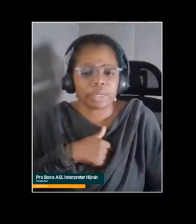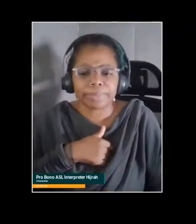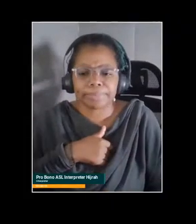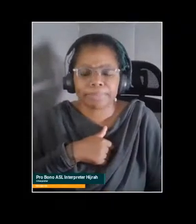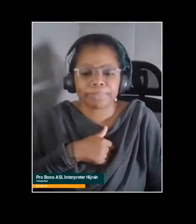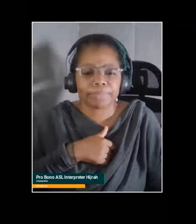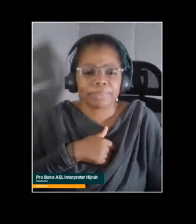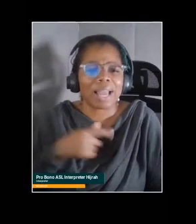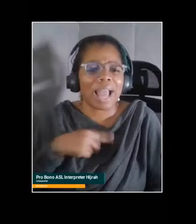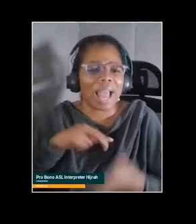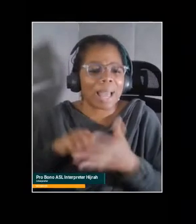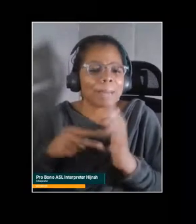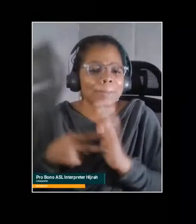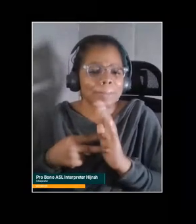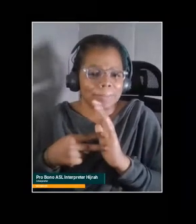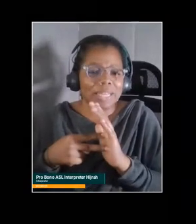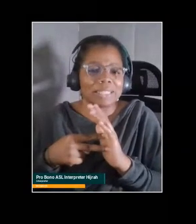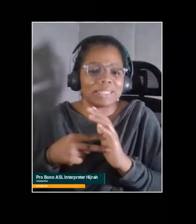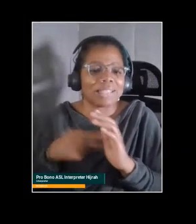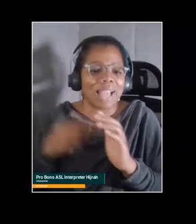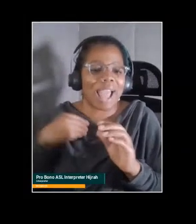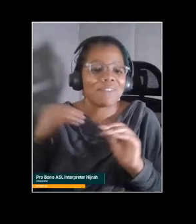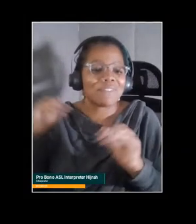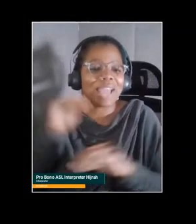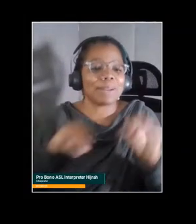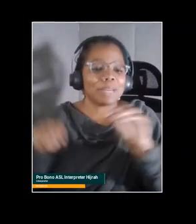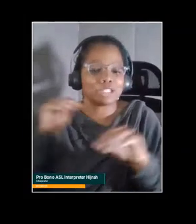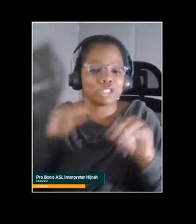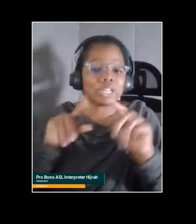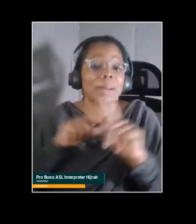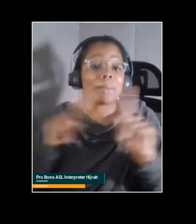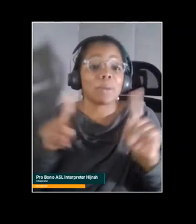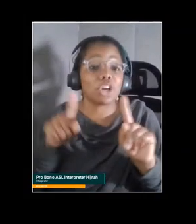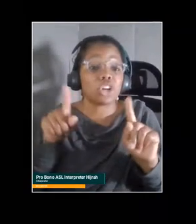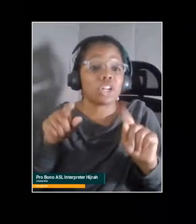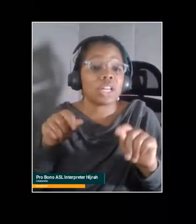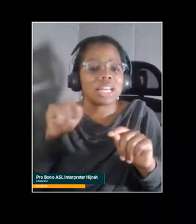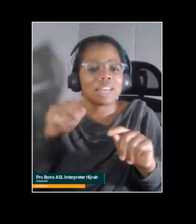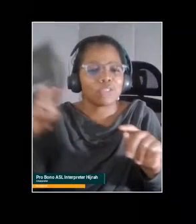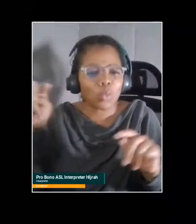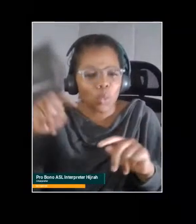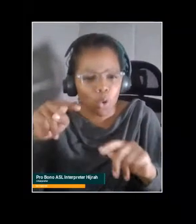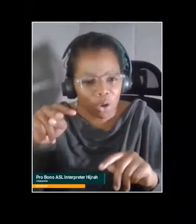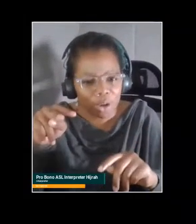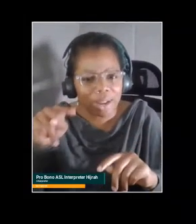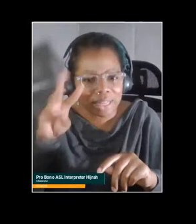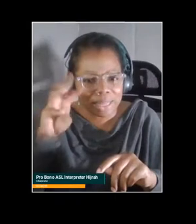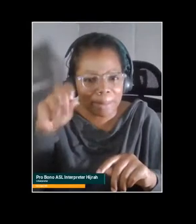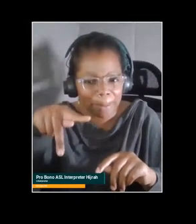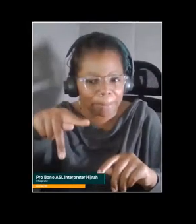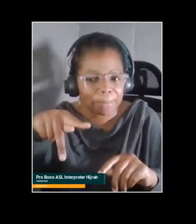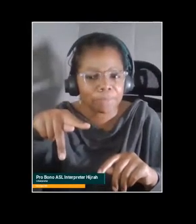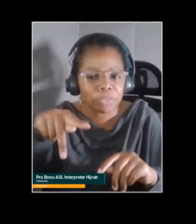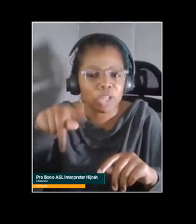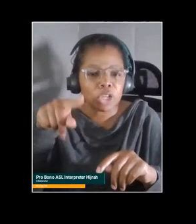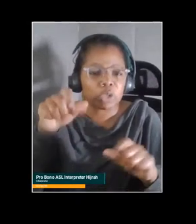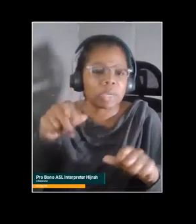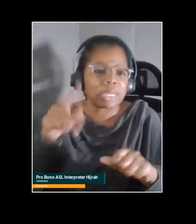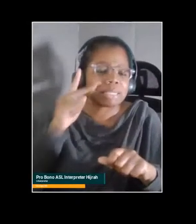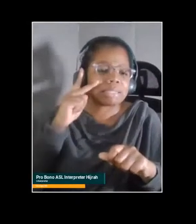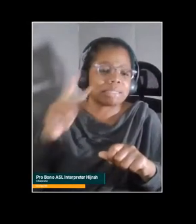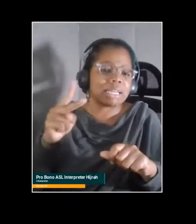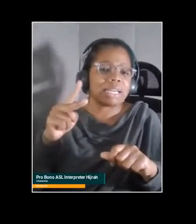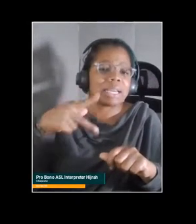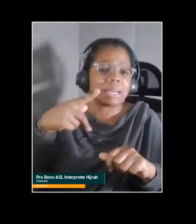I meant to animate the slide, but underneath you can, you know, if you take a look at this map, you could see that the Pacific Crest Trail was